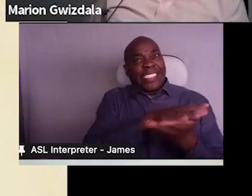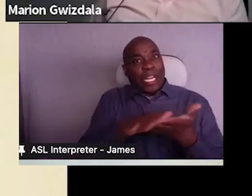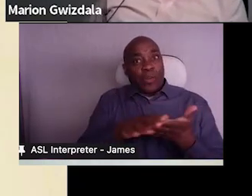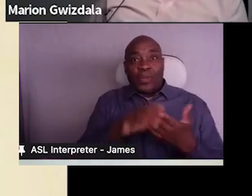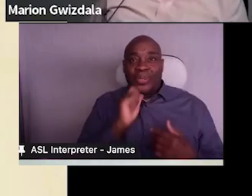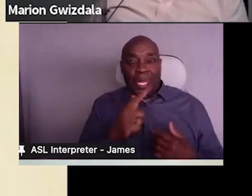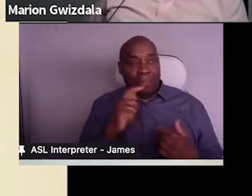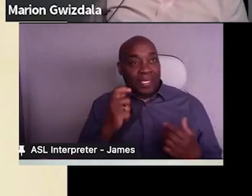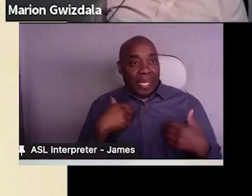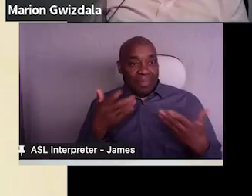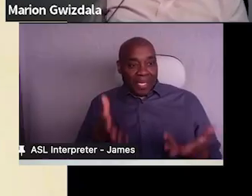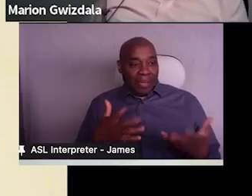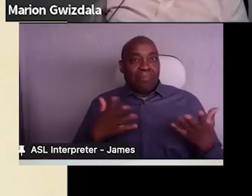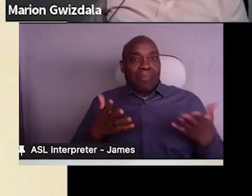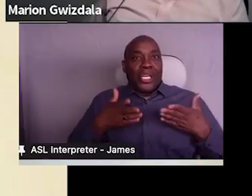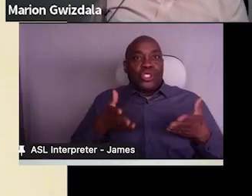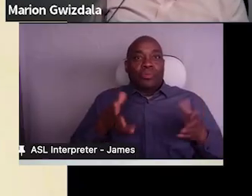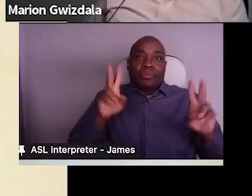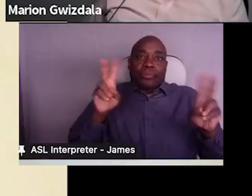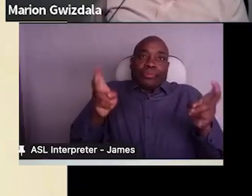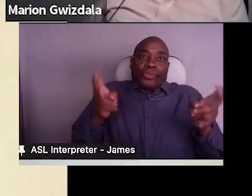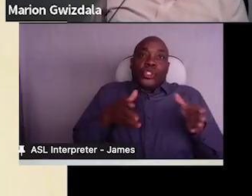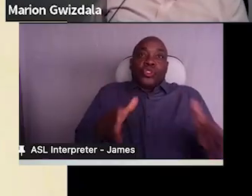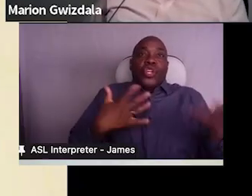it's not a sterile environment.